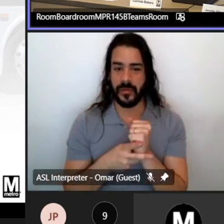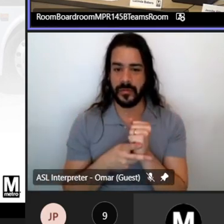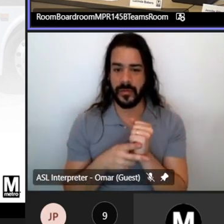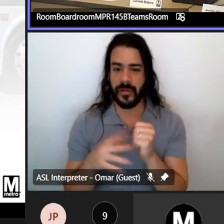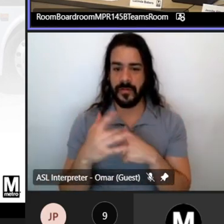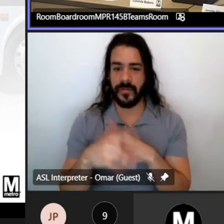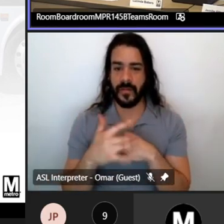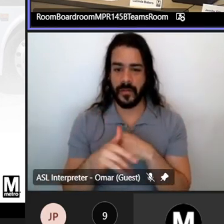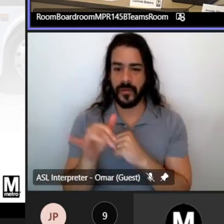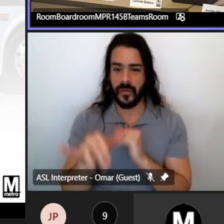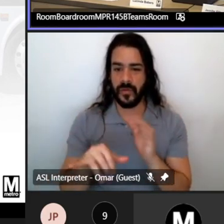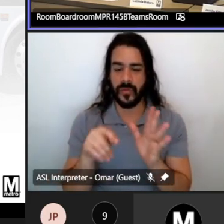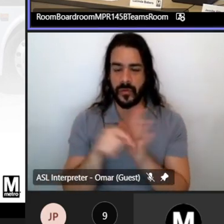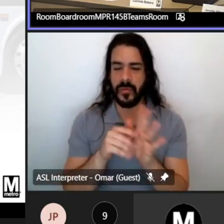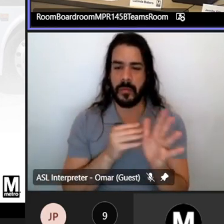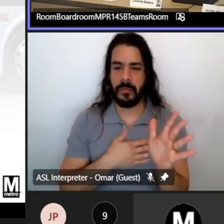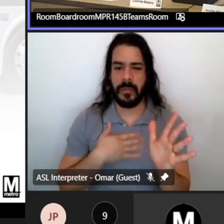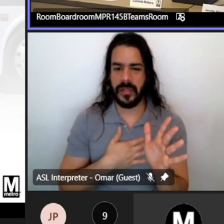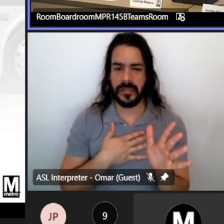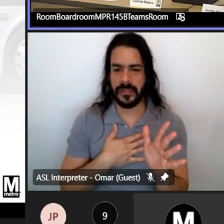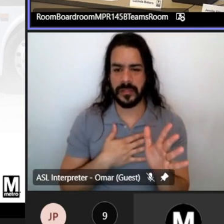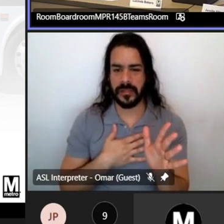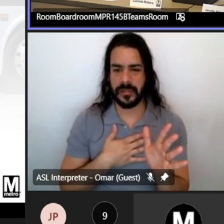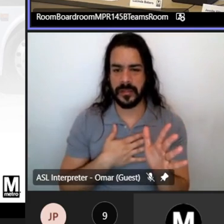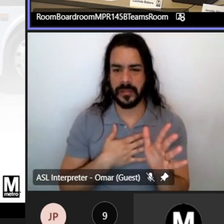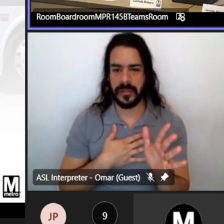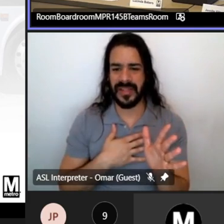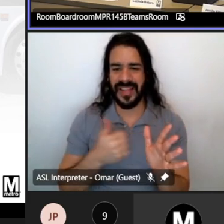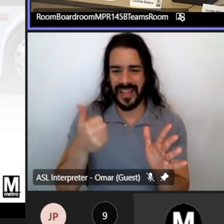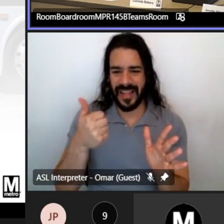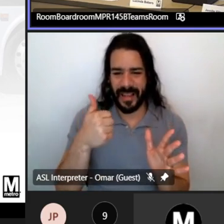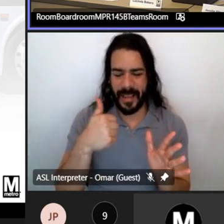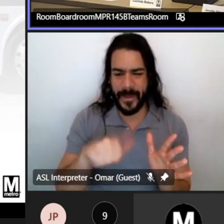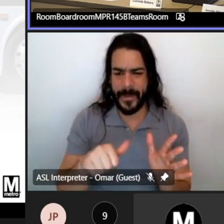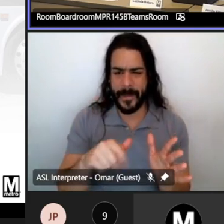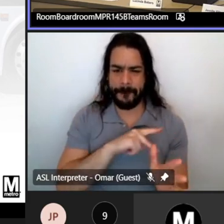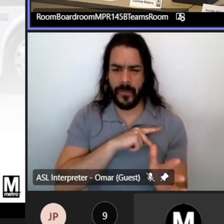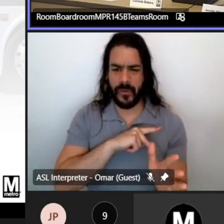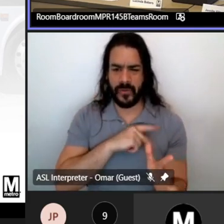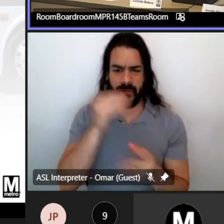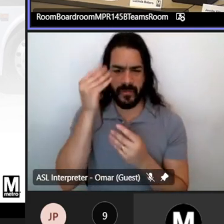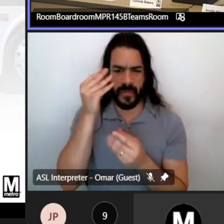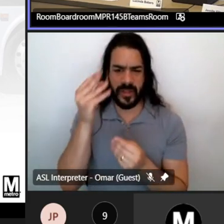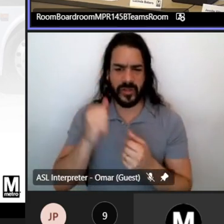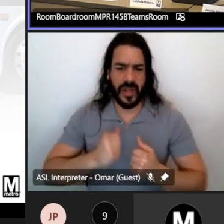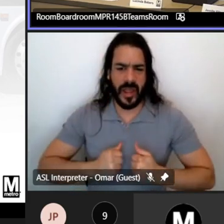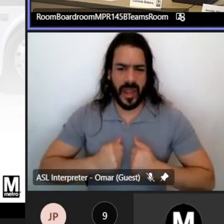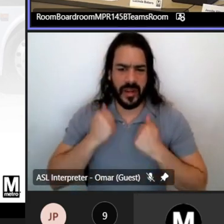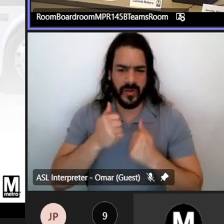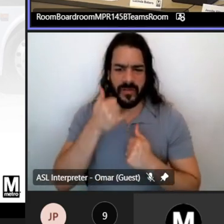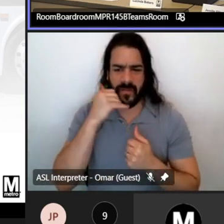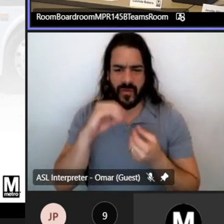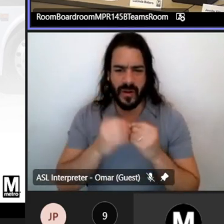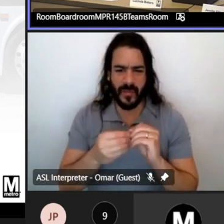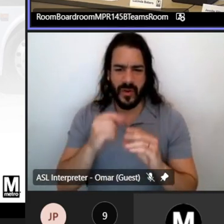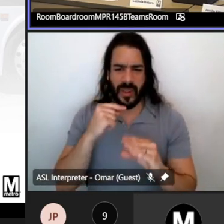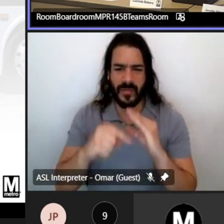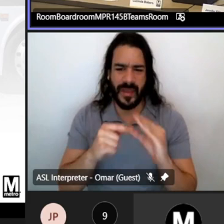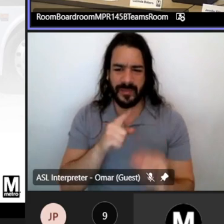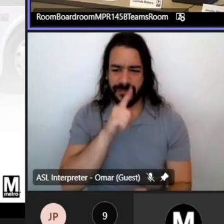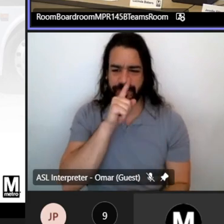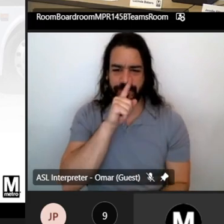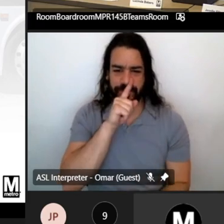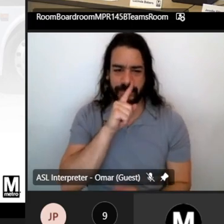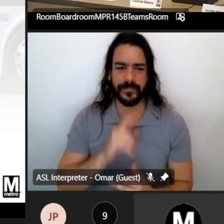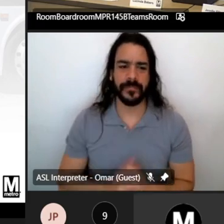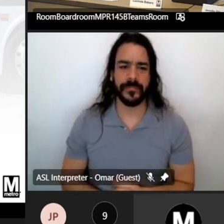will be available on YouTube, please do not provide any personal information like your address, phone